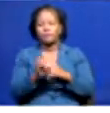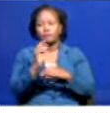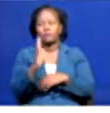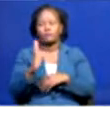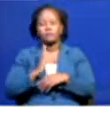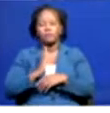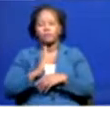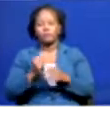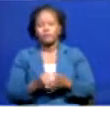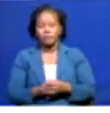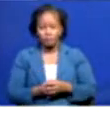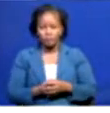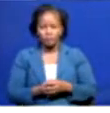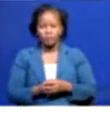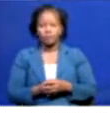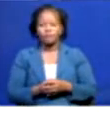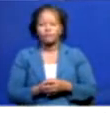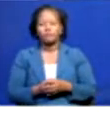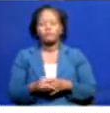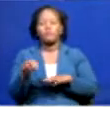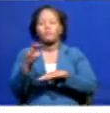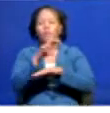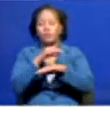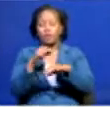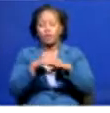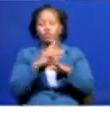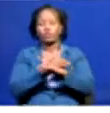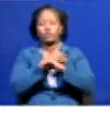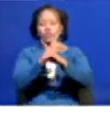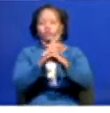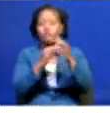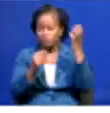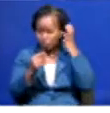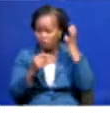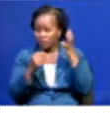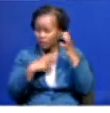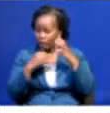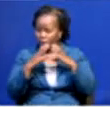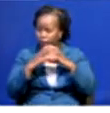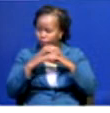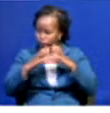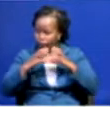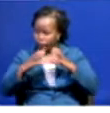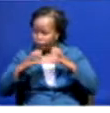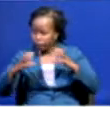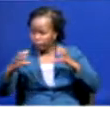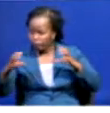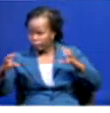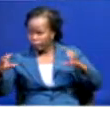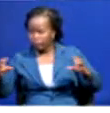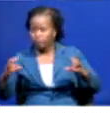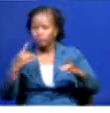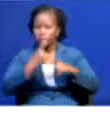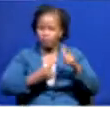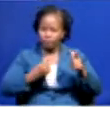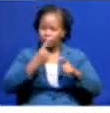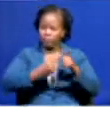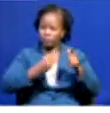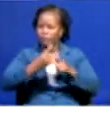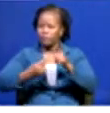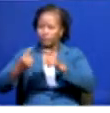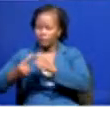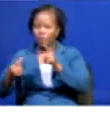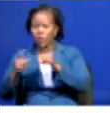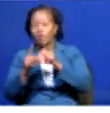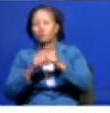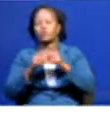landscape. The National Defense College has grown steadily year after year and has